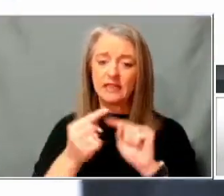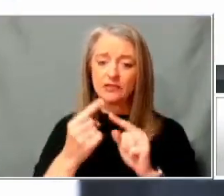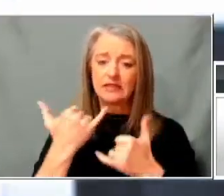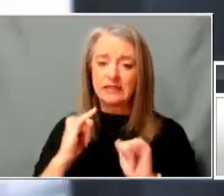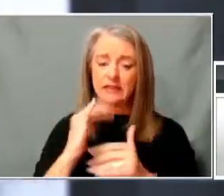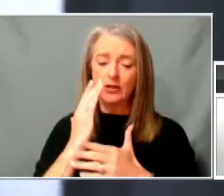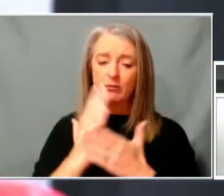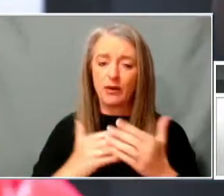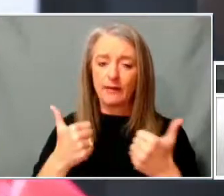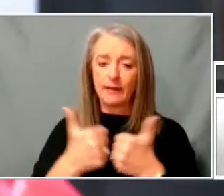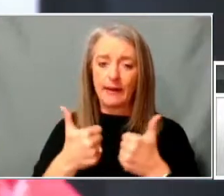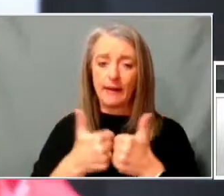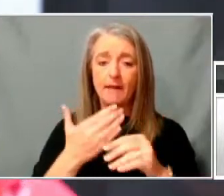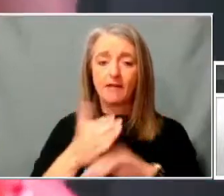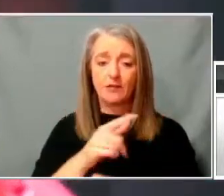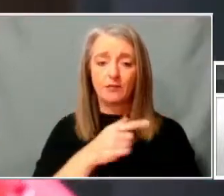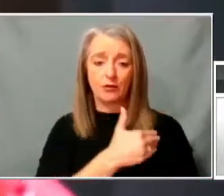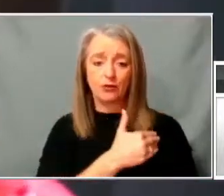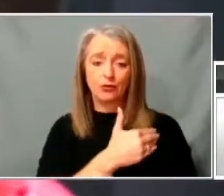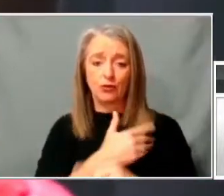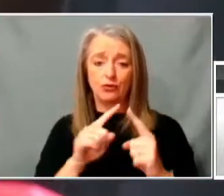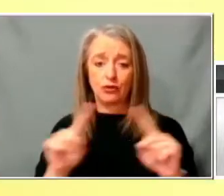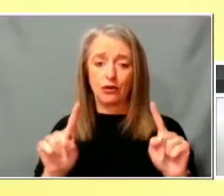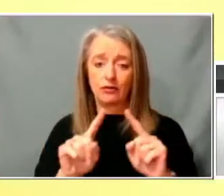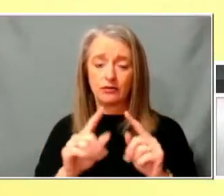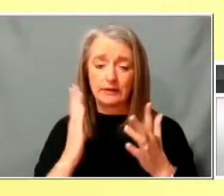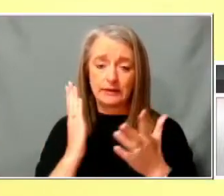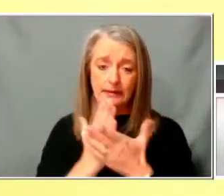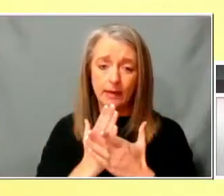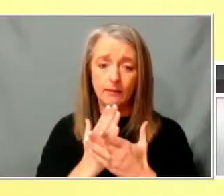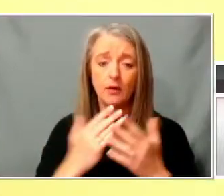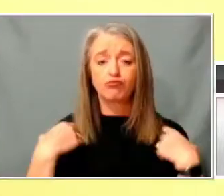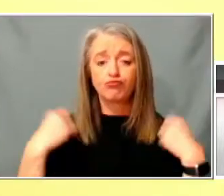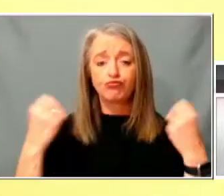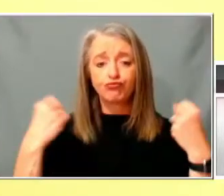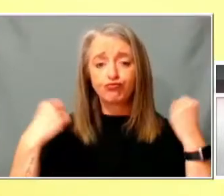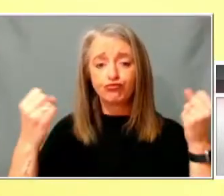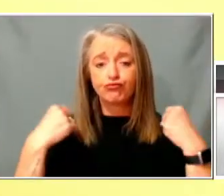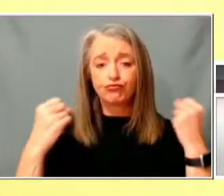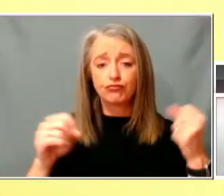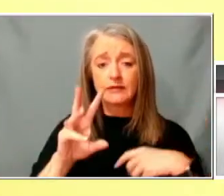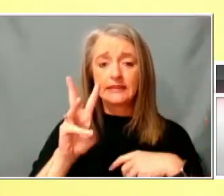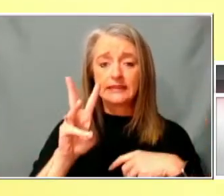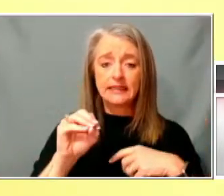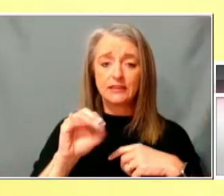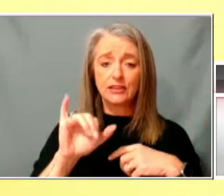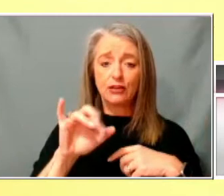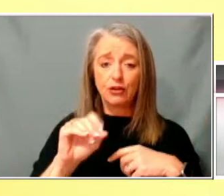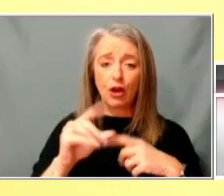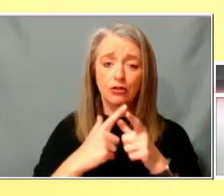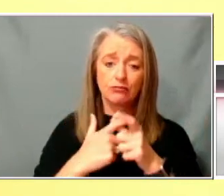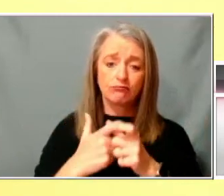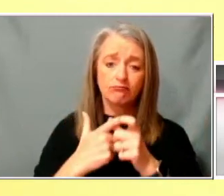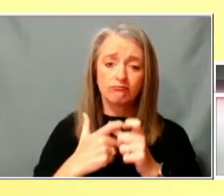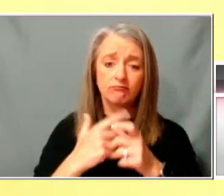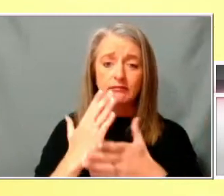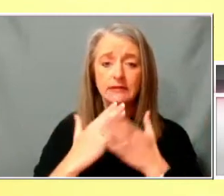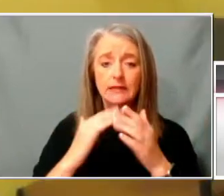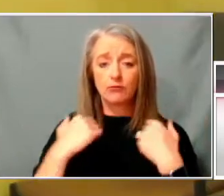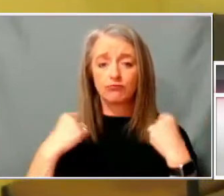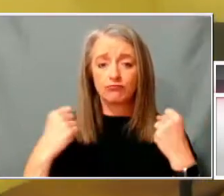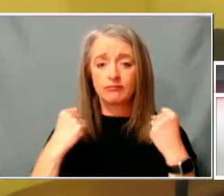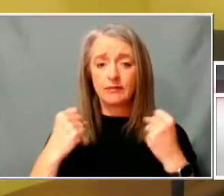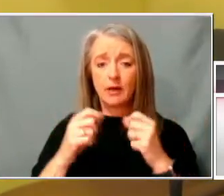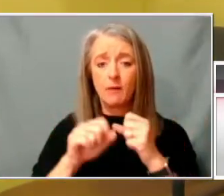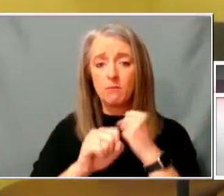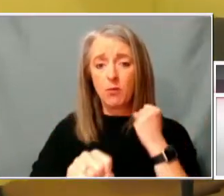After my shoulder stuff, I got cleared. During summer workouts, I was doing 60-yard sprints during summer workouts, and I pulled my hamstring.